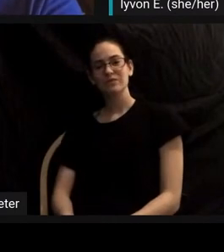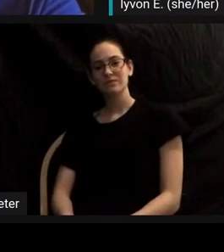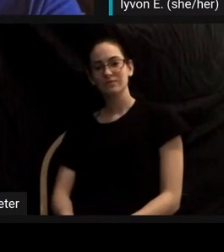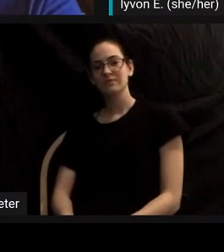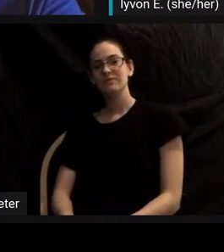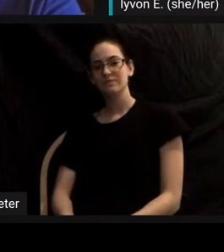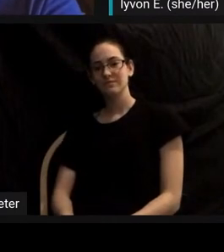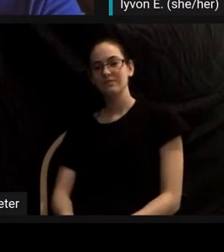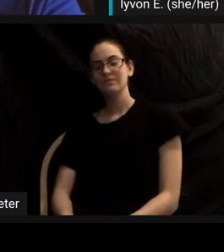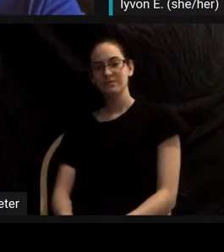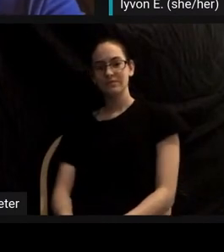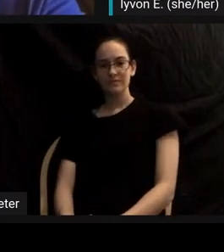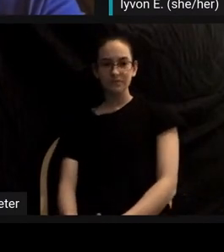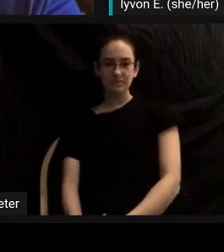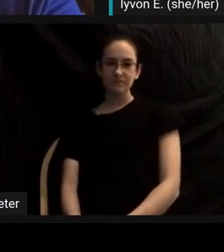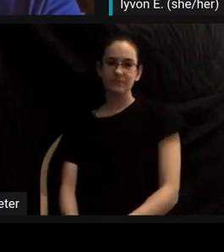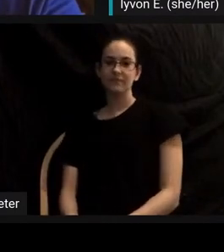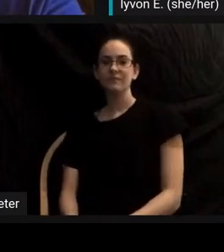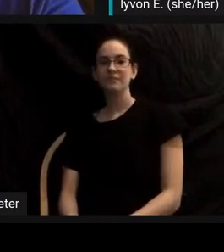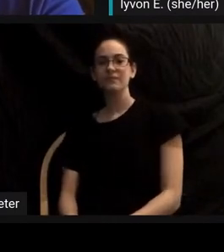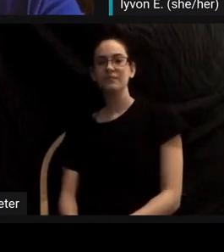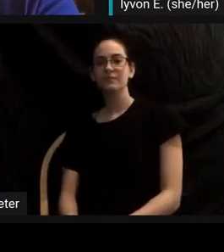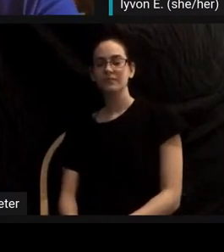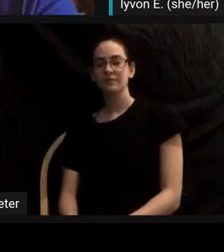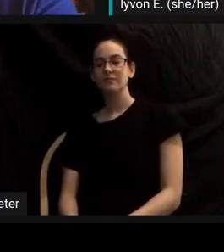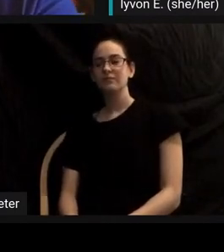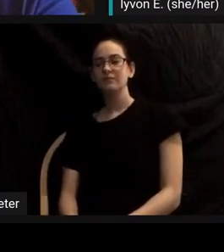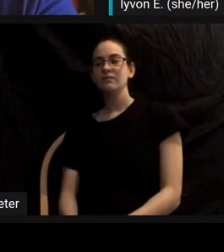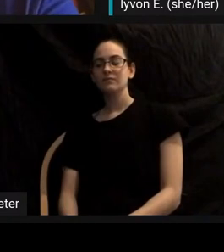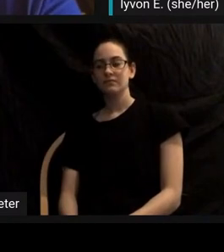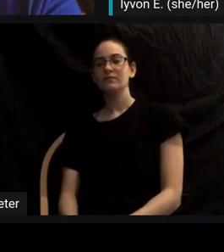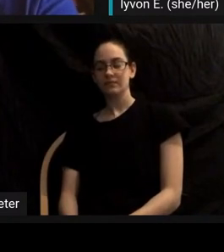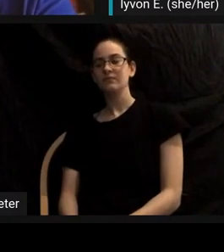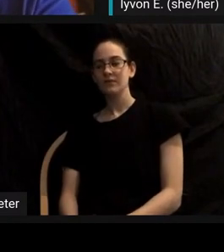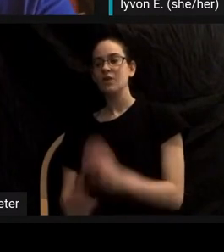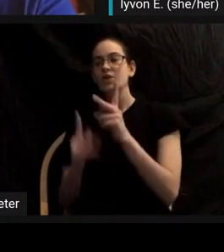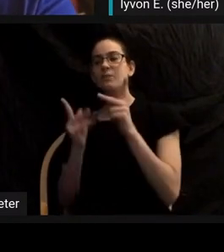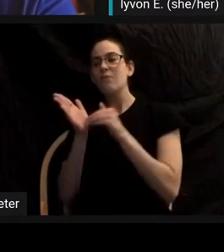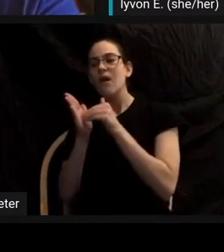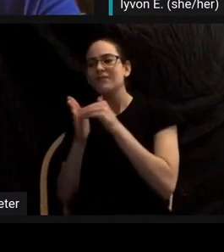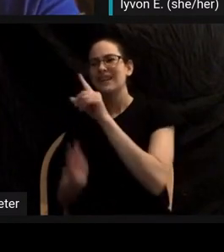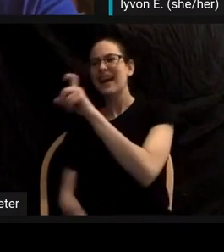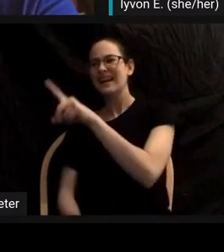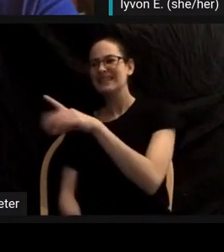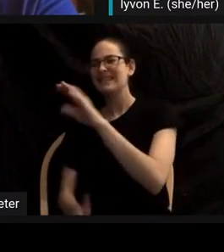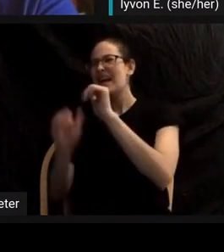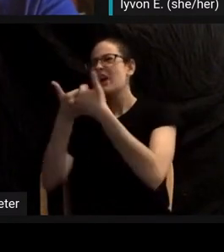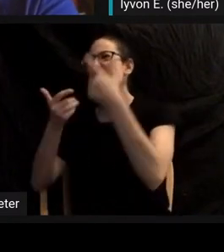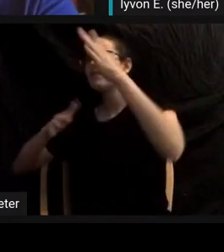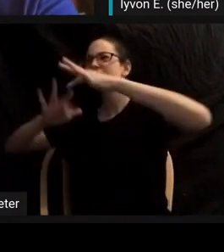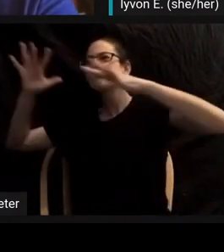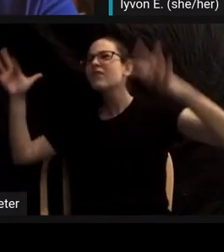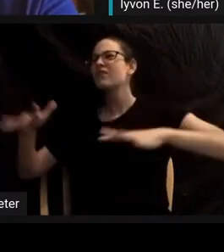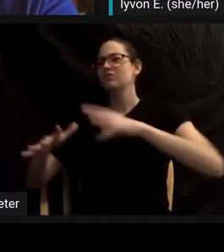I have often been asked the question of, like, of how do you like have such diverse casts and